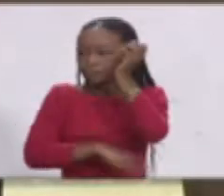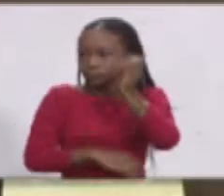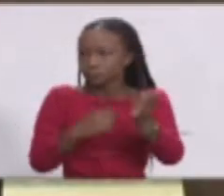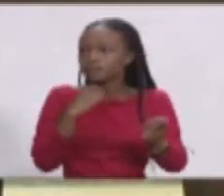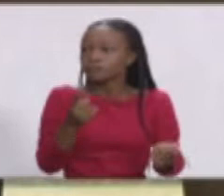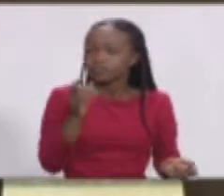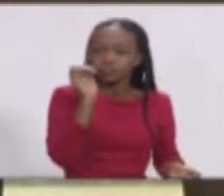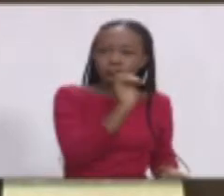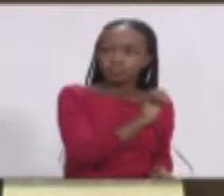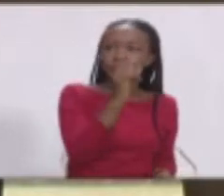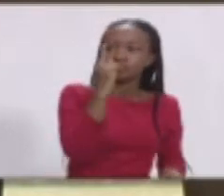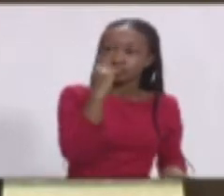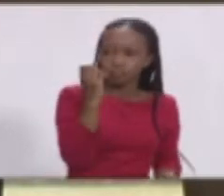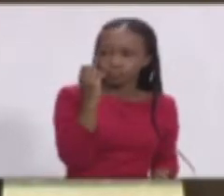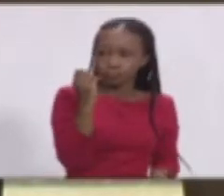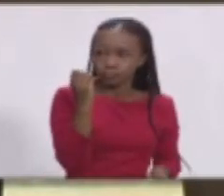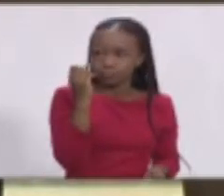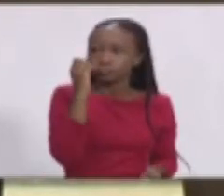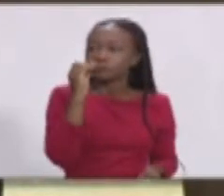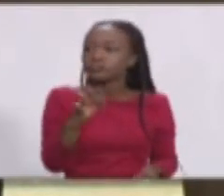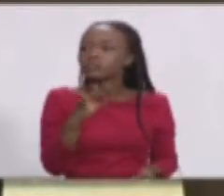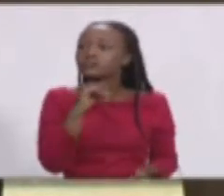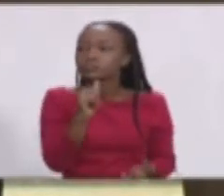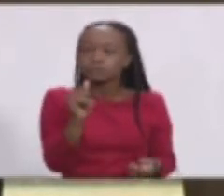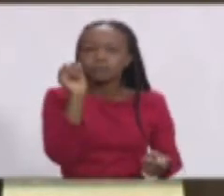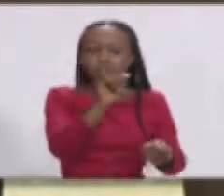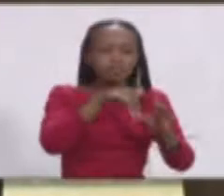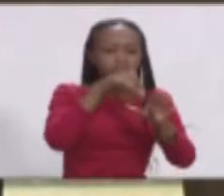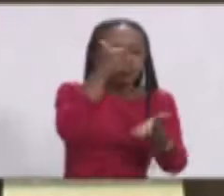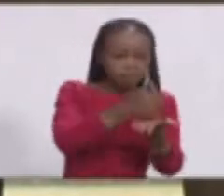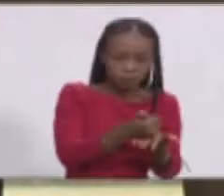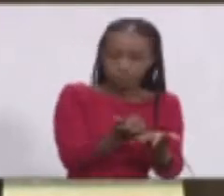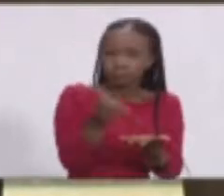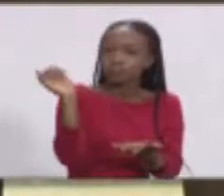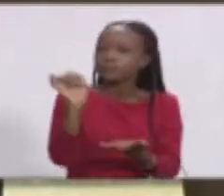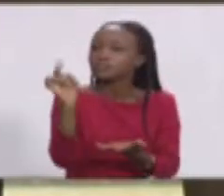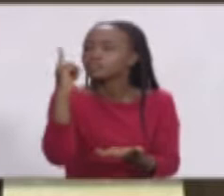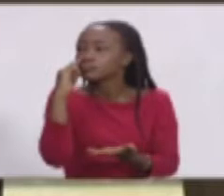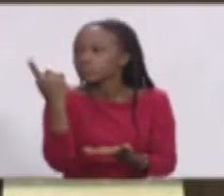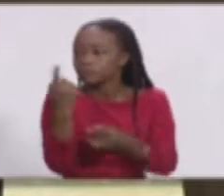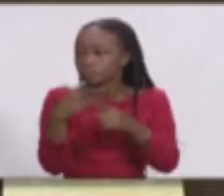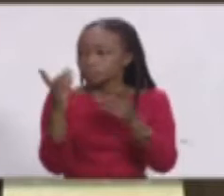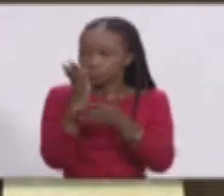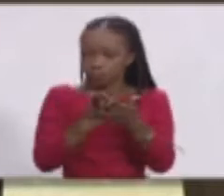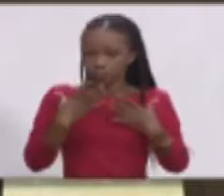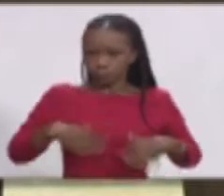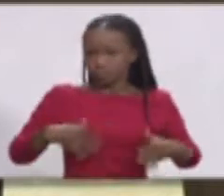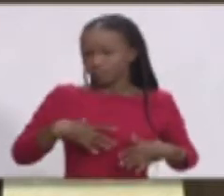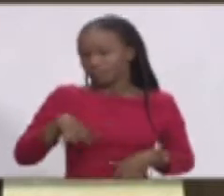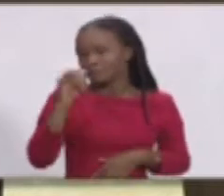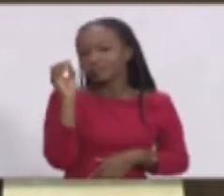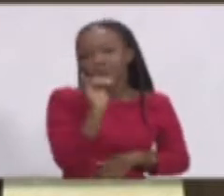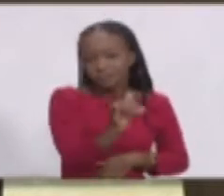at home. If you don't really have to be in the office, you can still work from home. Yes. But then again, some people are taking this thing out of